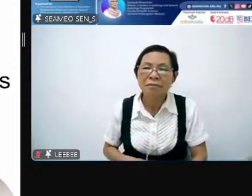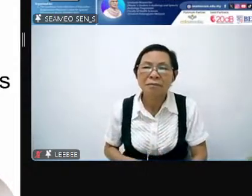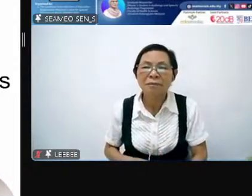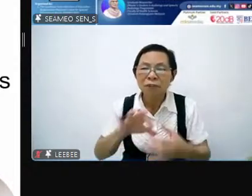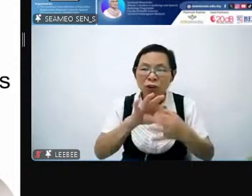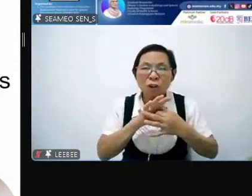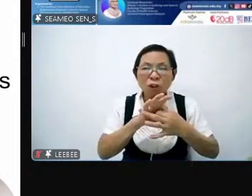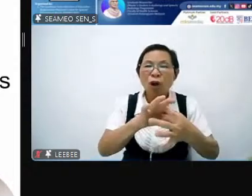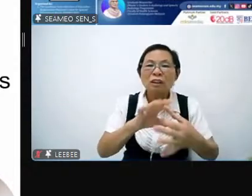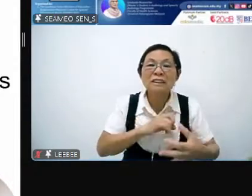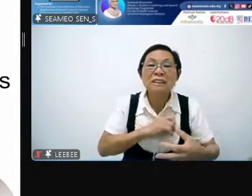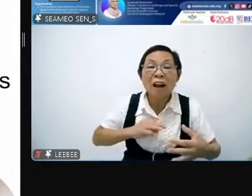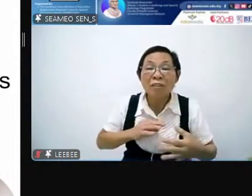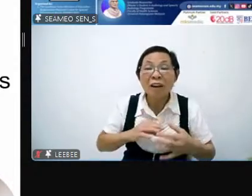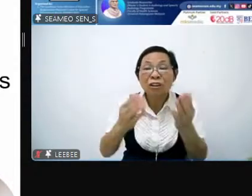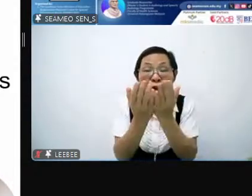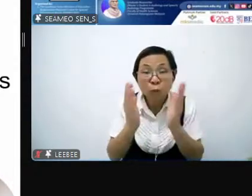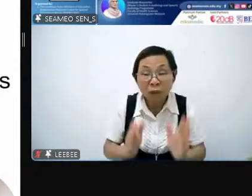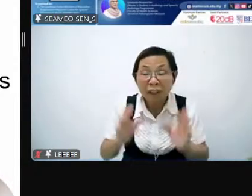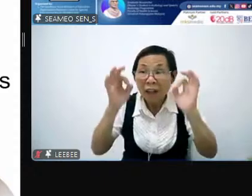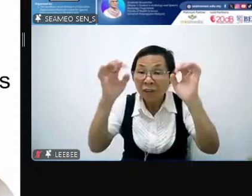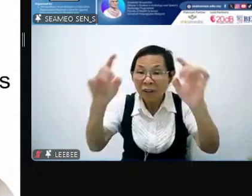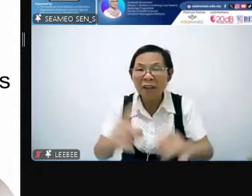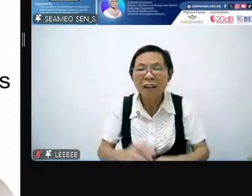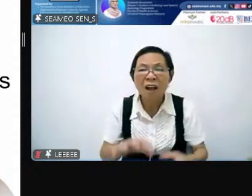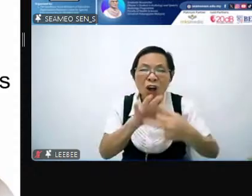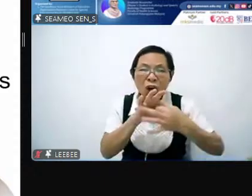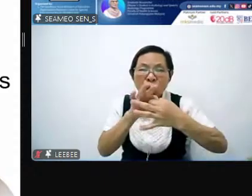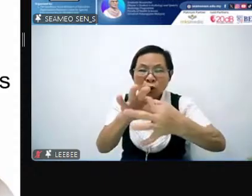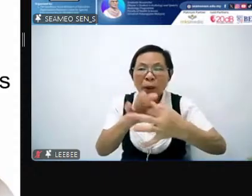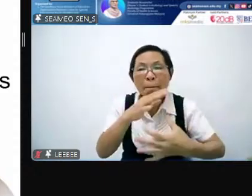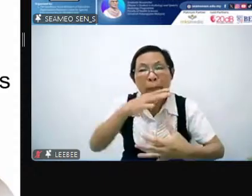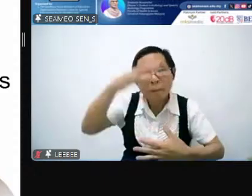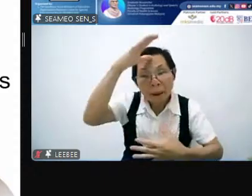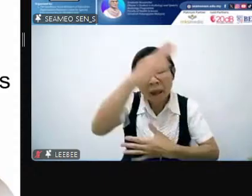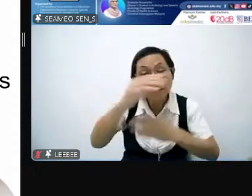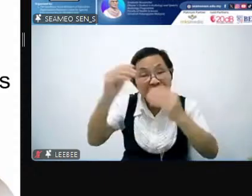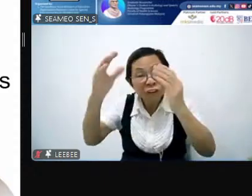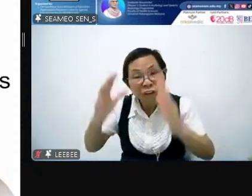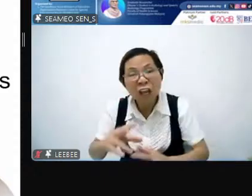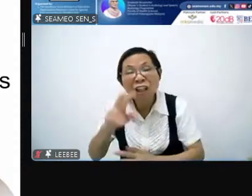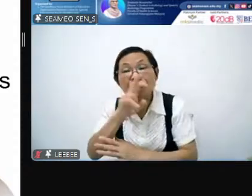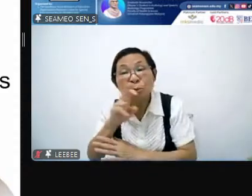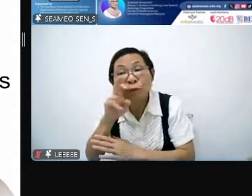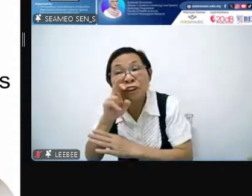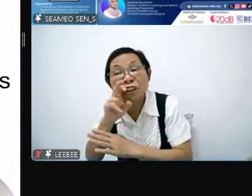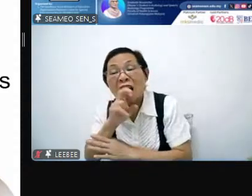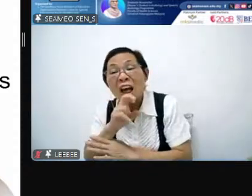collaboration with parents, teachers, speech-language pathologists, and special education teams.